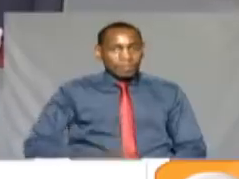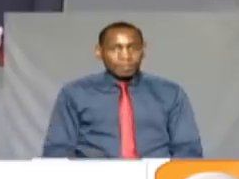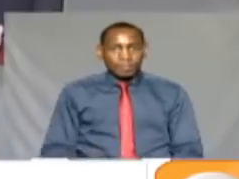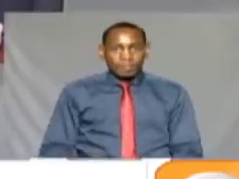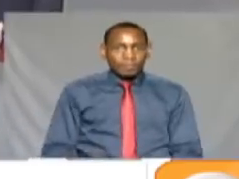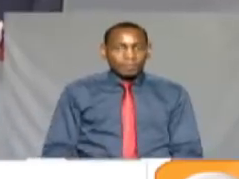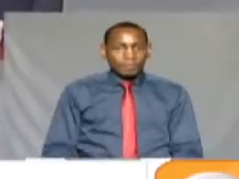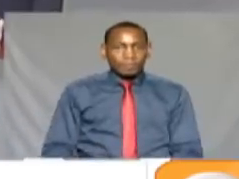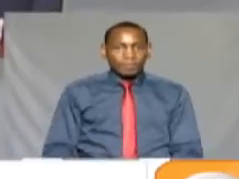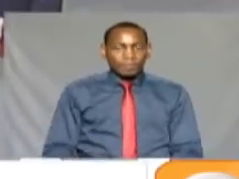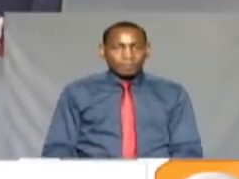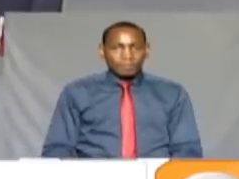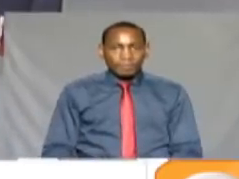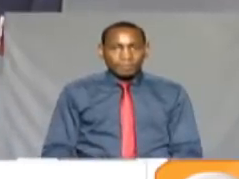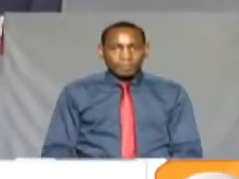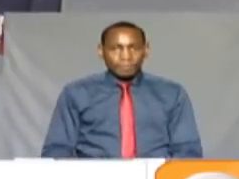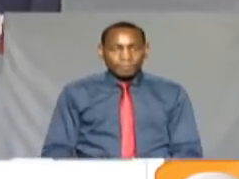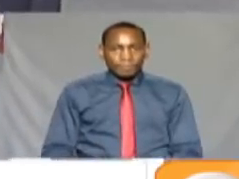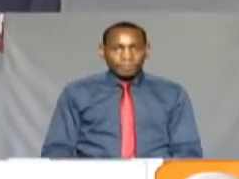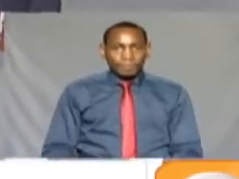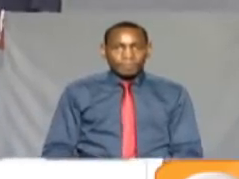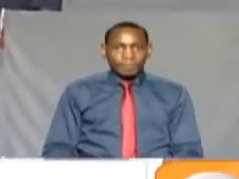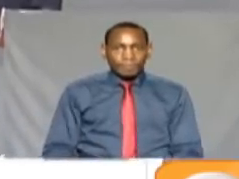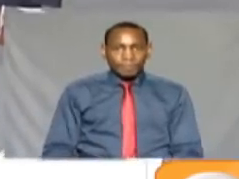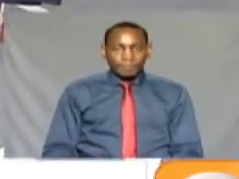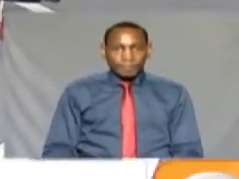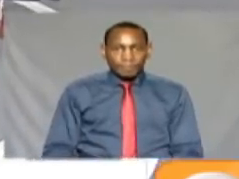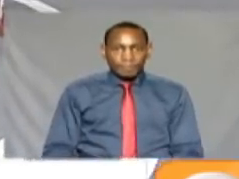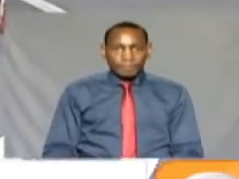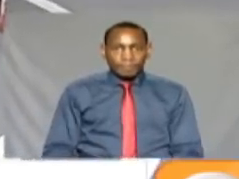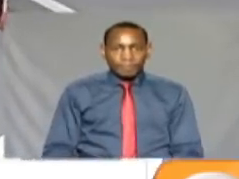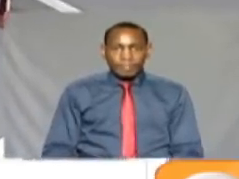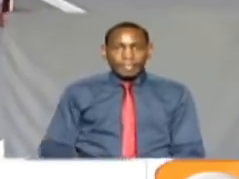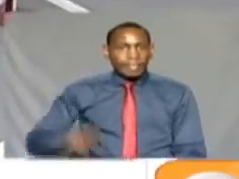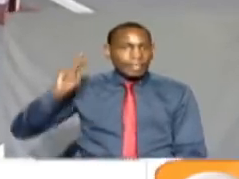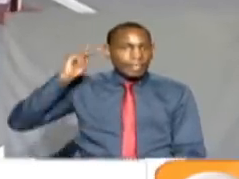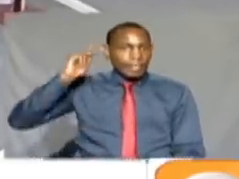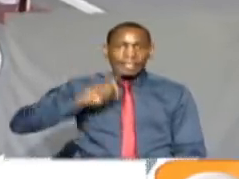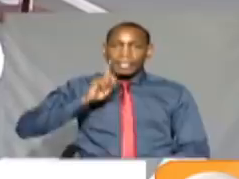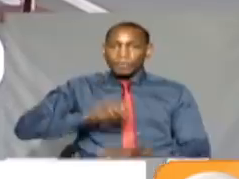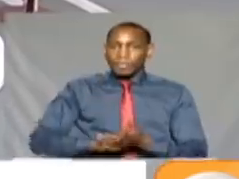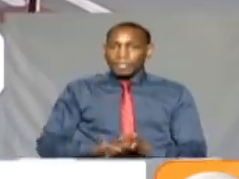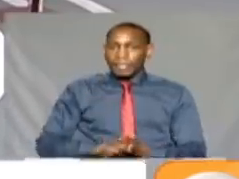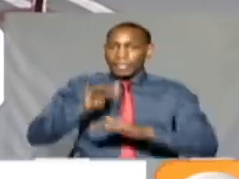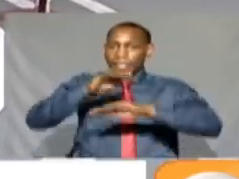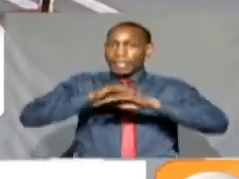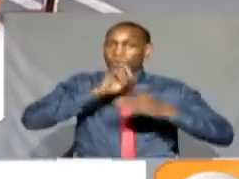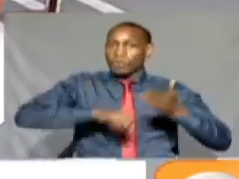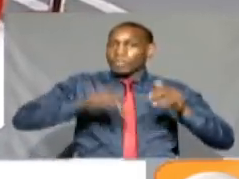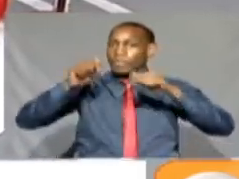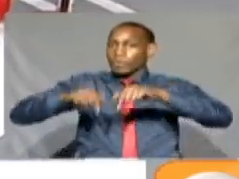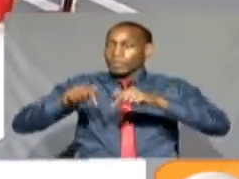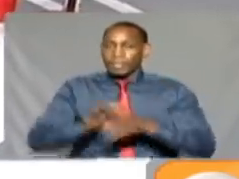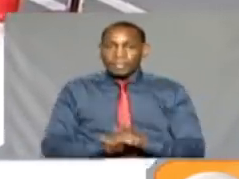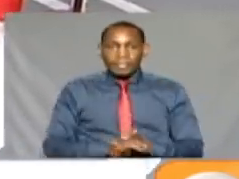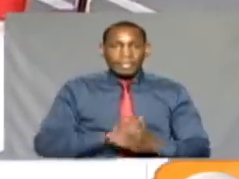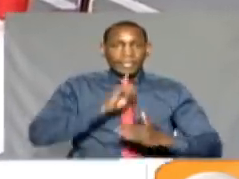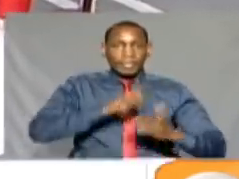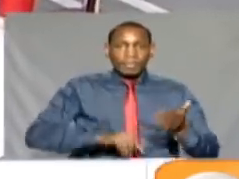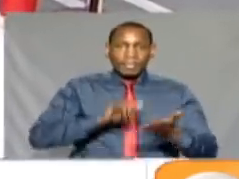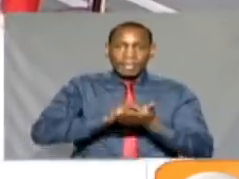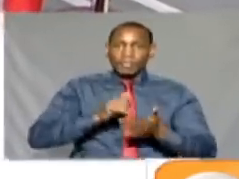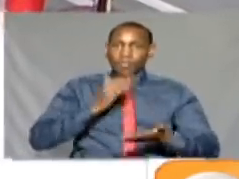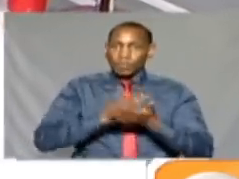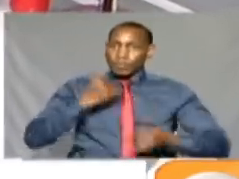You're in government. It's your temper. Government. No, Kisses. No, listen, Kisi, what many ambient tapata nini leo? Goja. What's up, Mifrai? Wana sema ki.